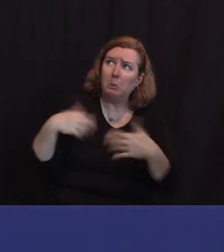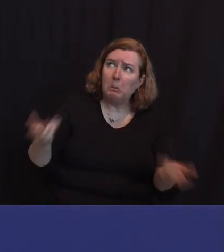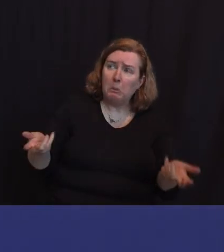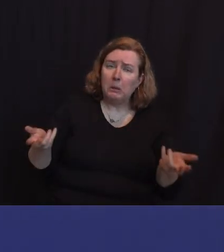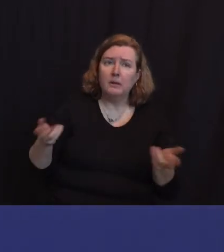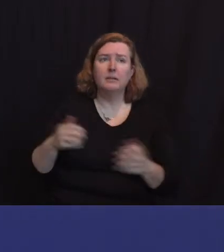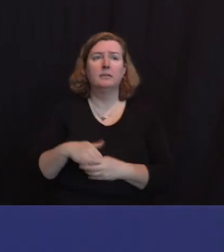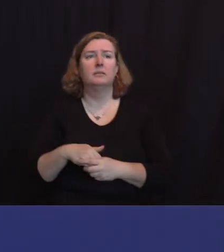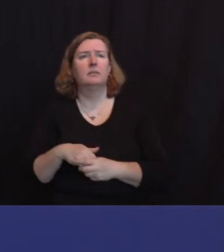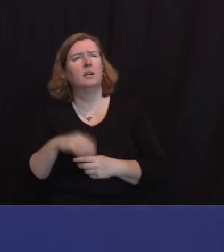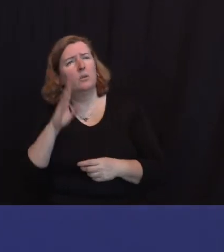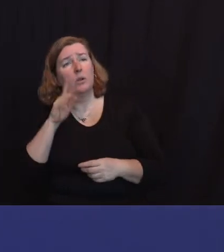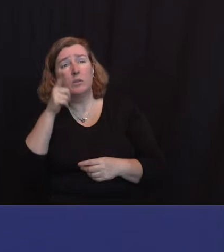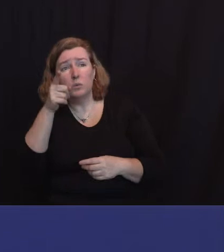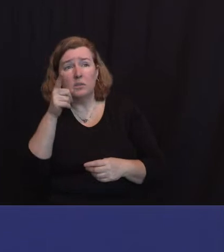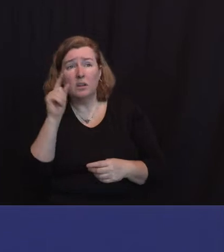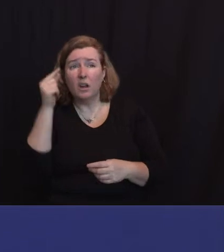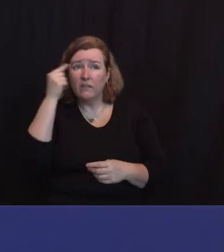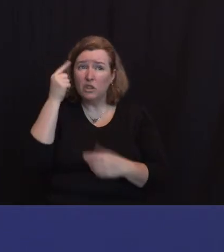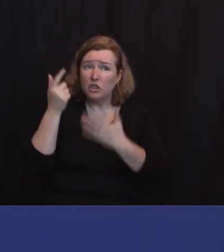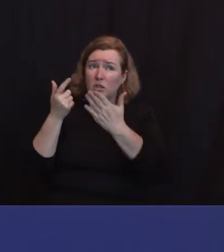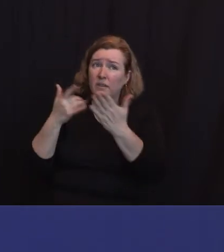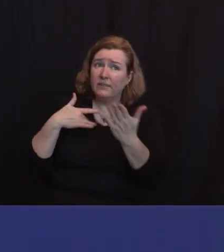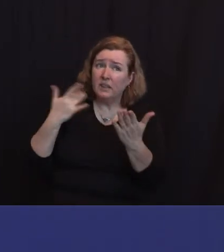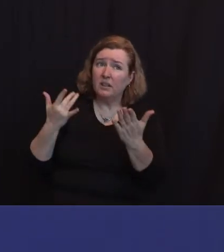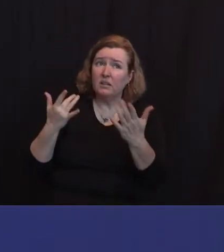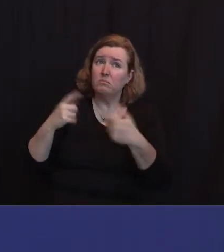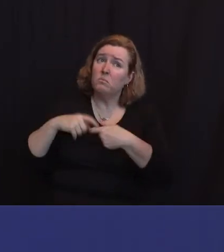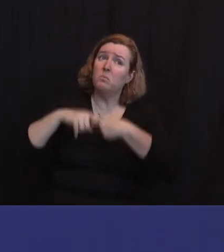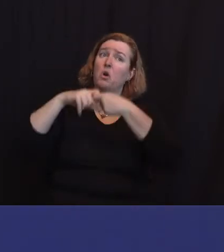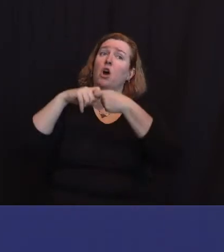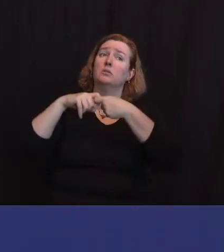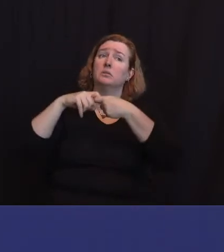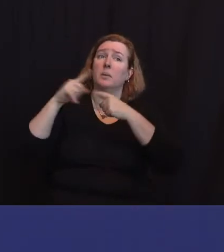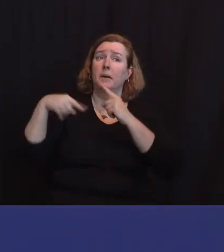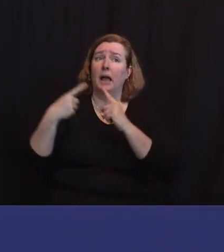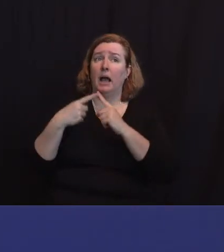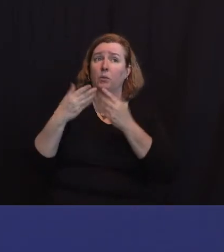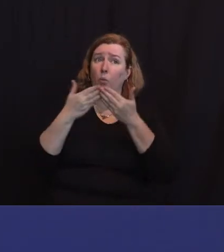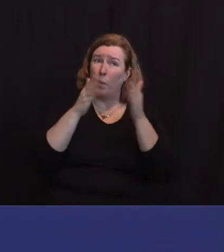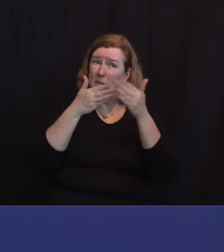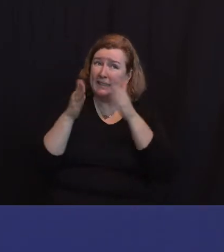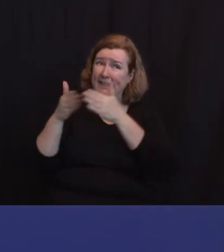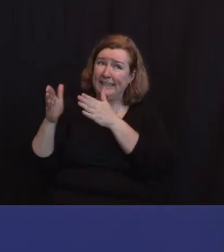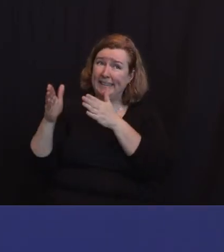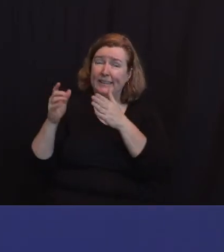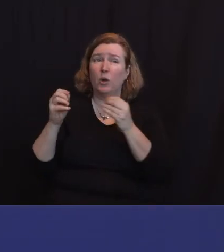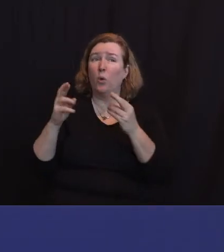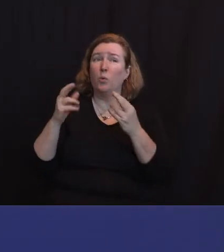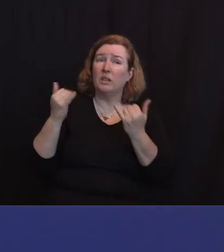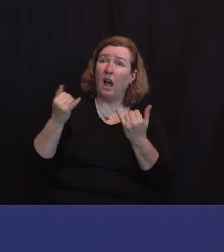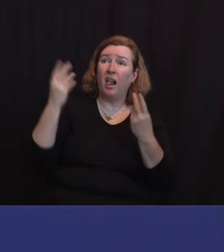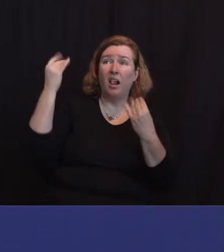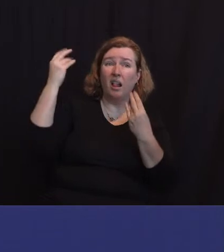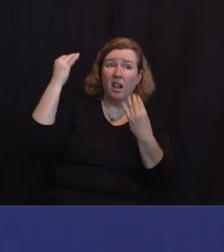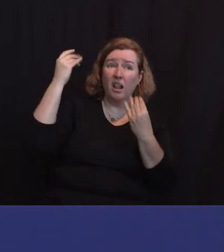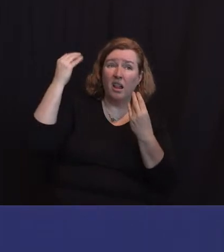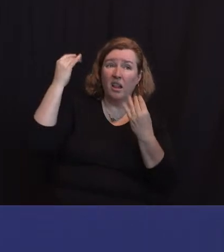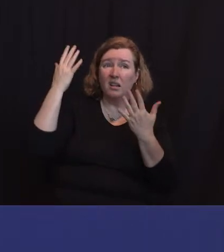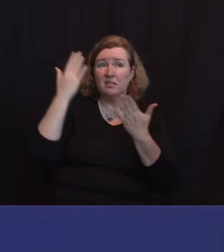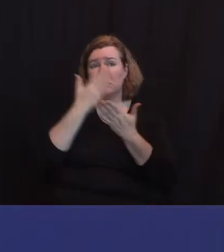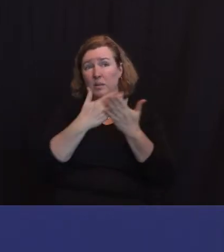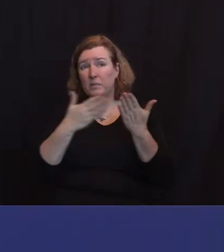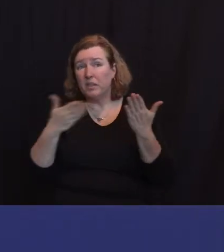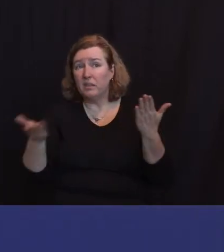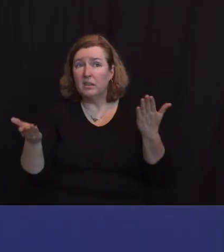pause in your decisions to make reopening in the state? Or are you thinking at least about things that might change, reopen within